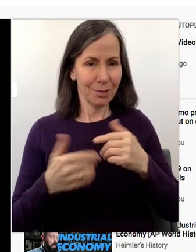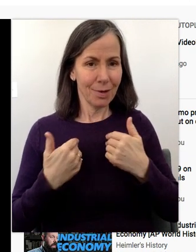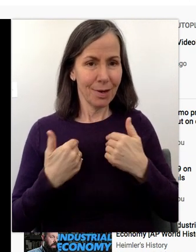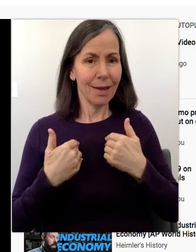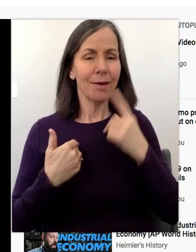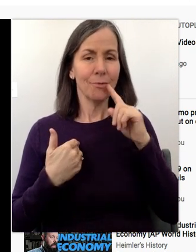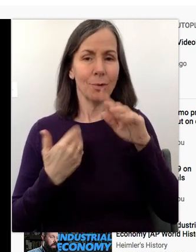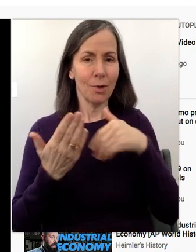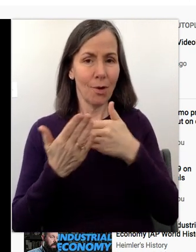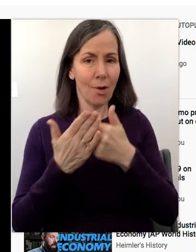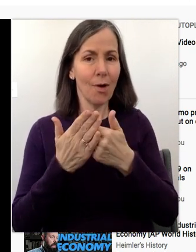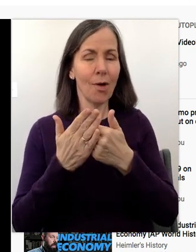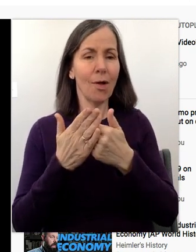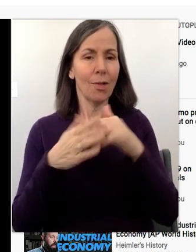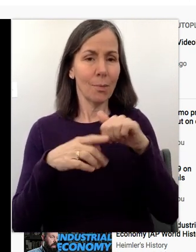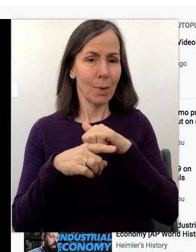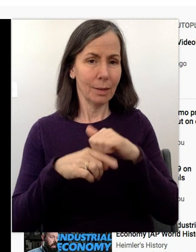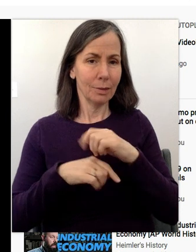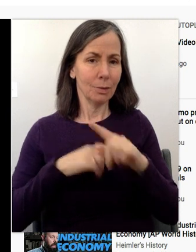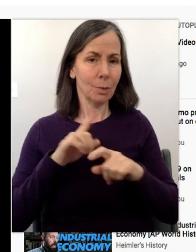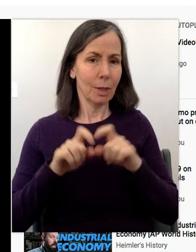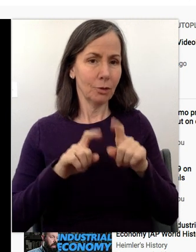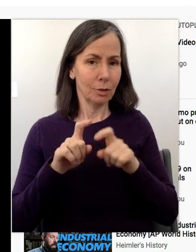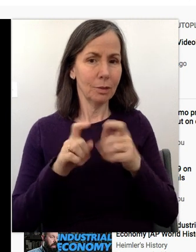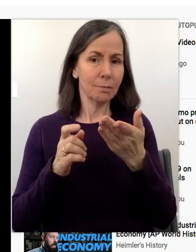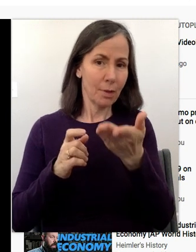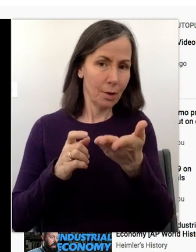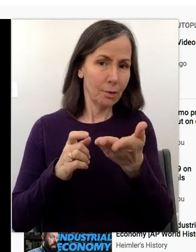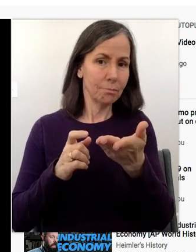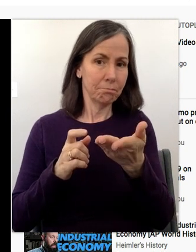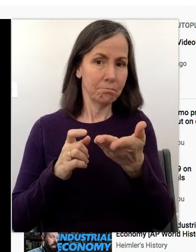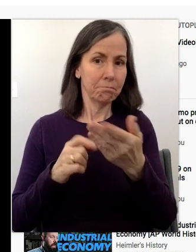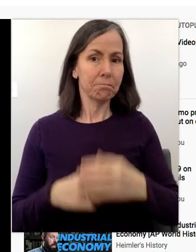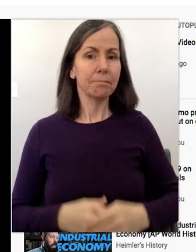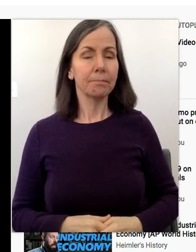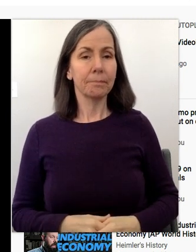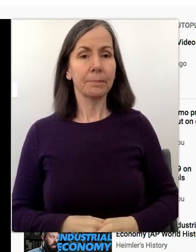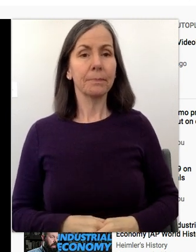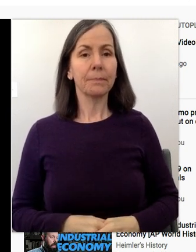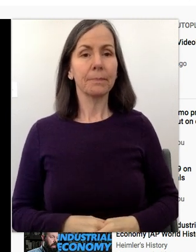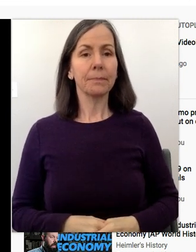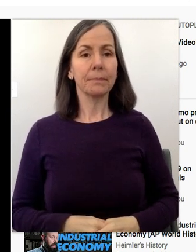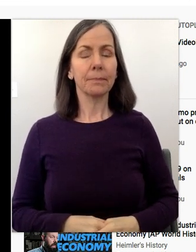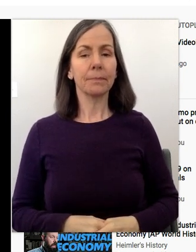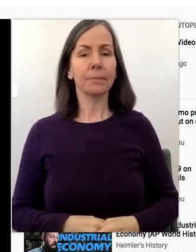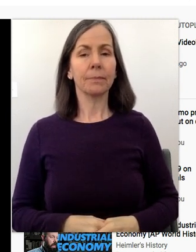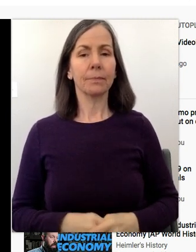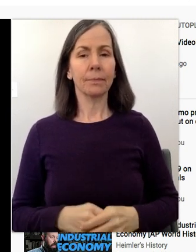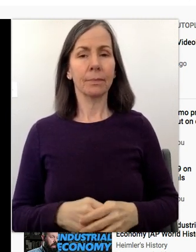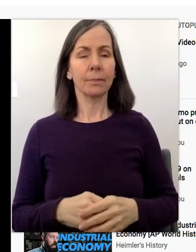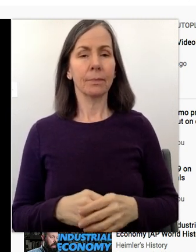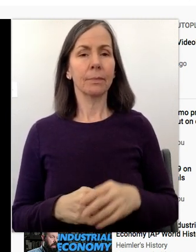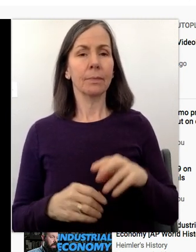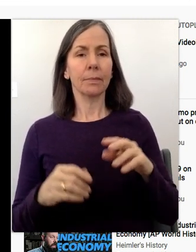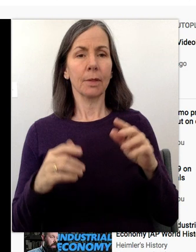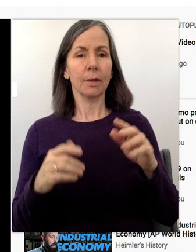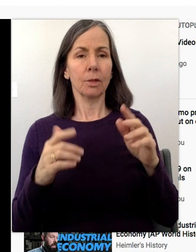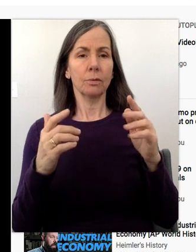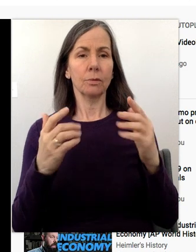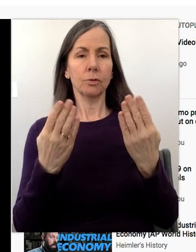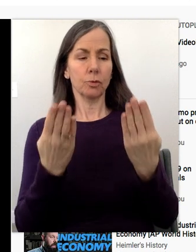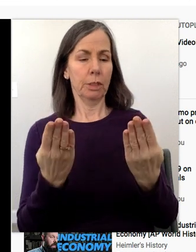all of the practice questions. You can flip through the two screens in the bottom